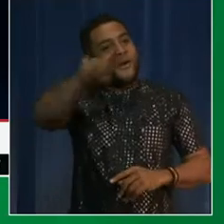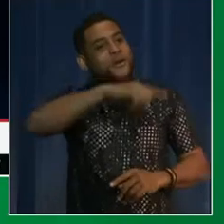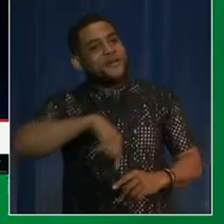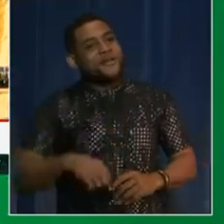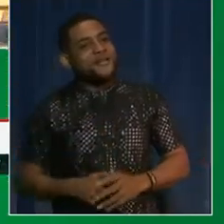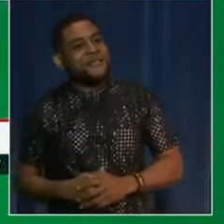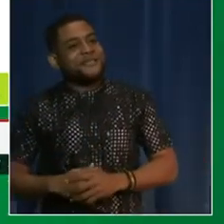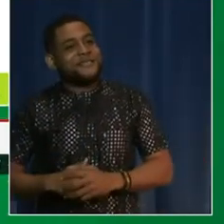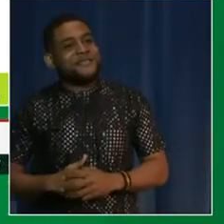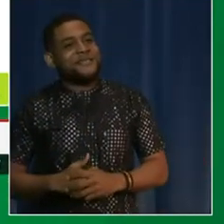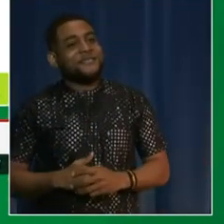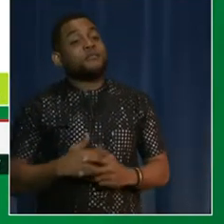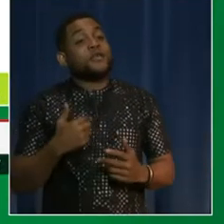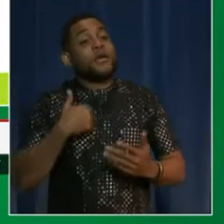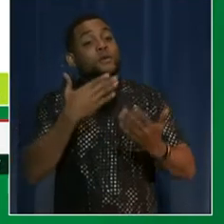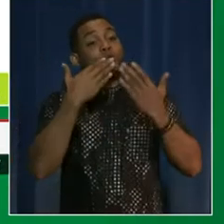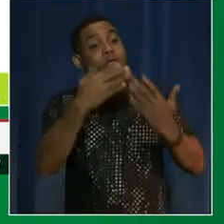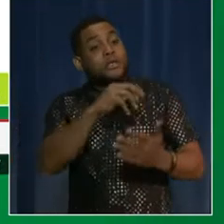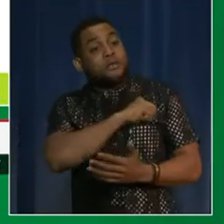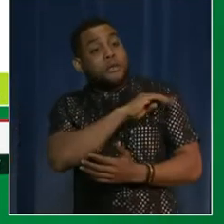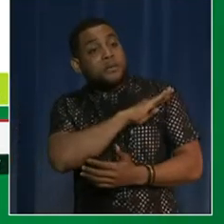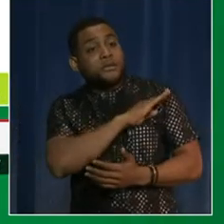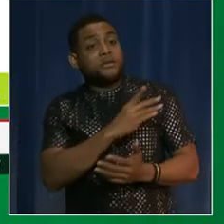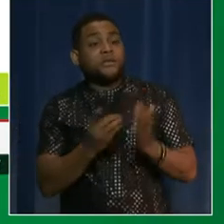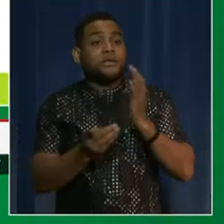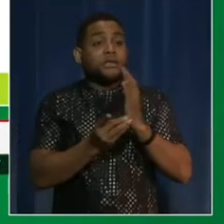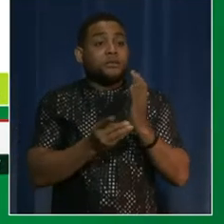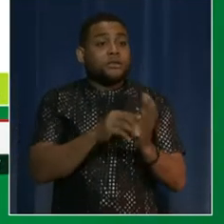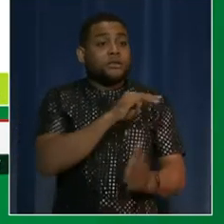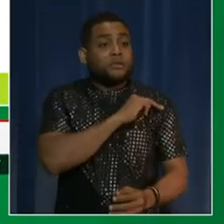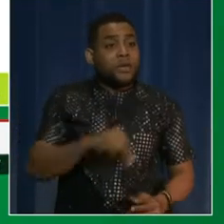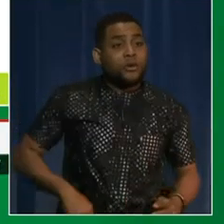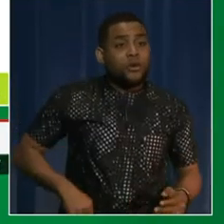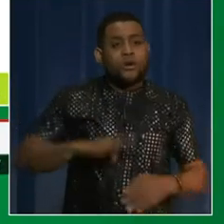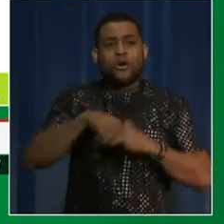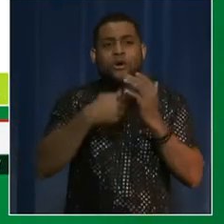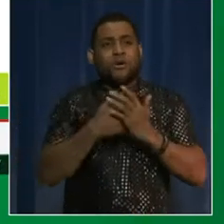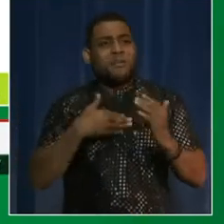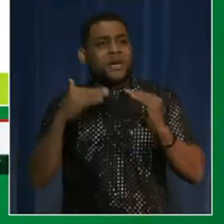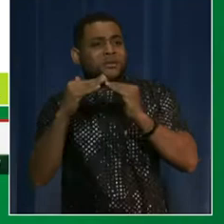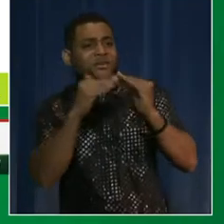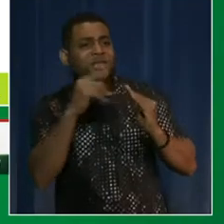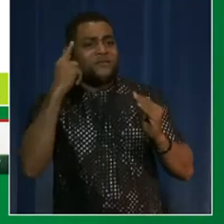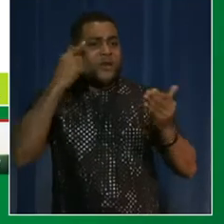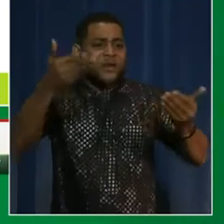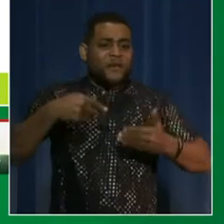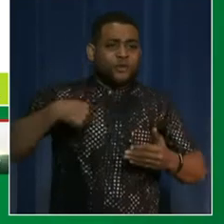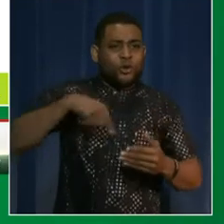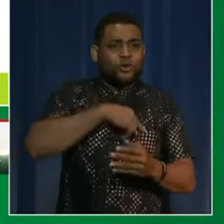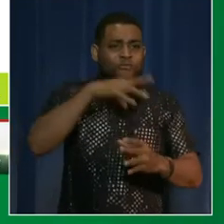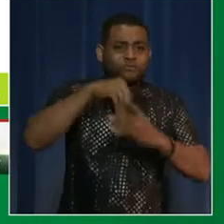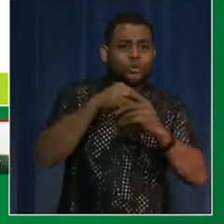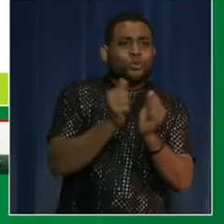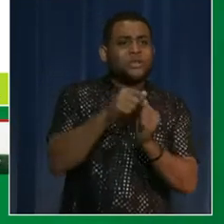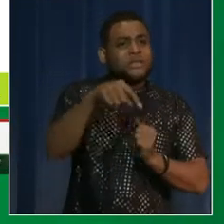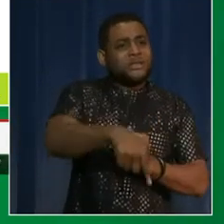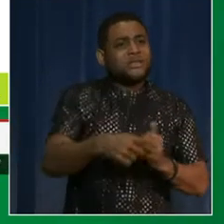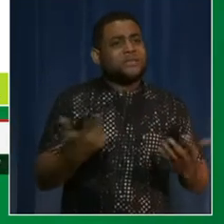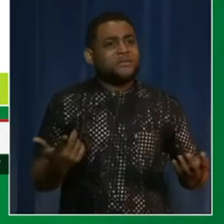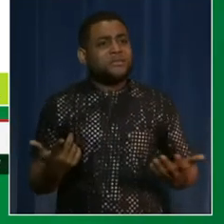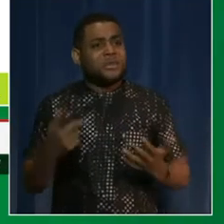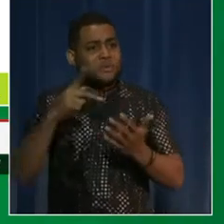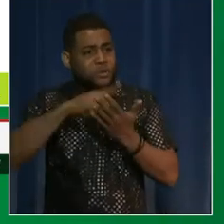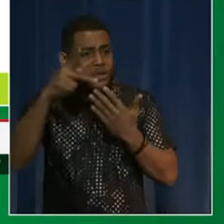want to thank the mayor, the deputy mayor, and all of my colleagues for inviting us to be part of this today, because in fact the DC Housing